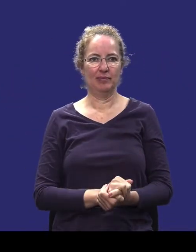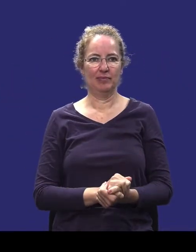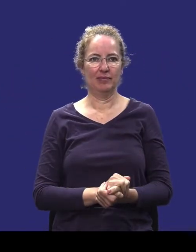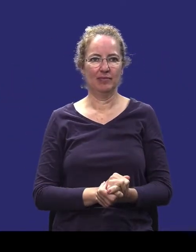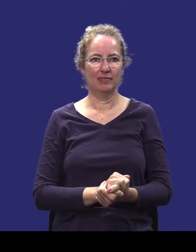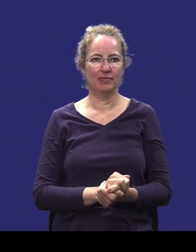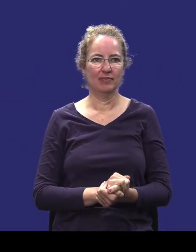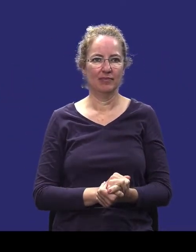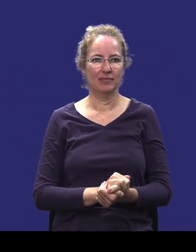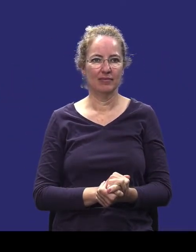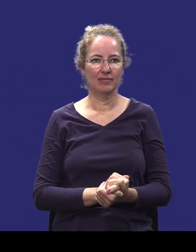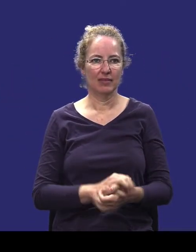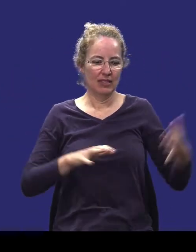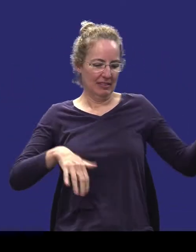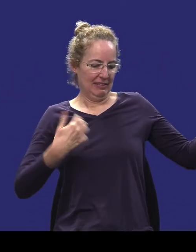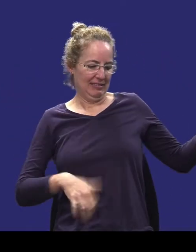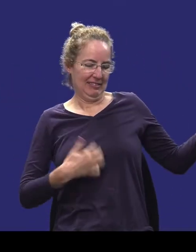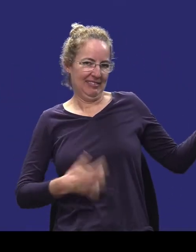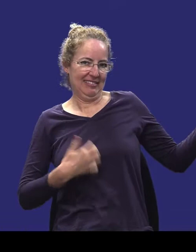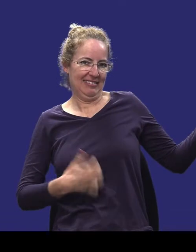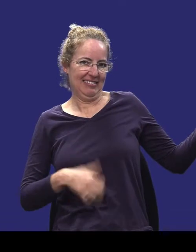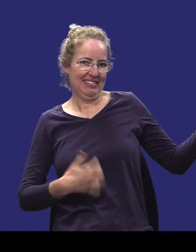play the air guitar,